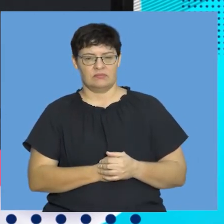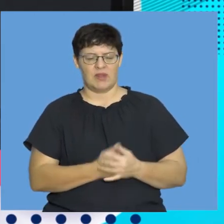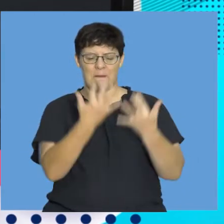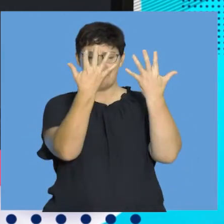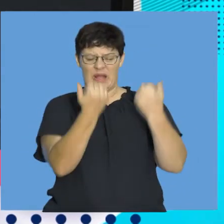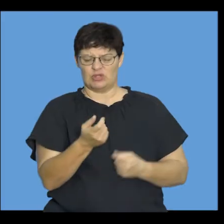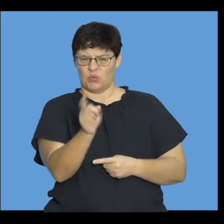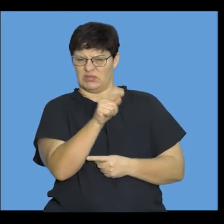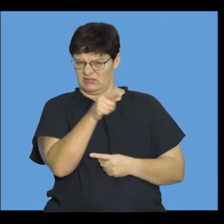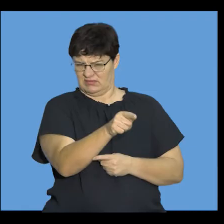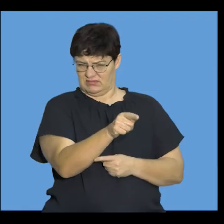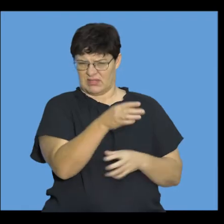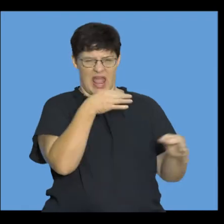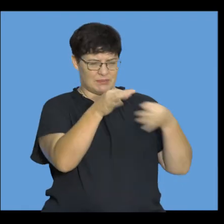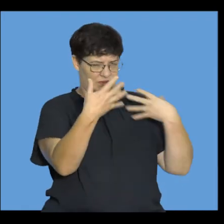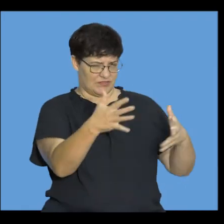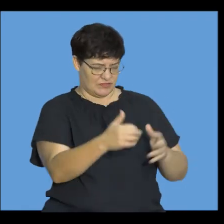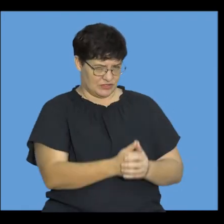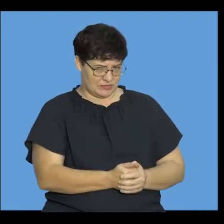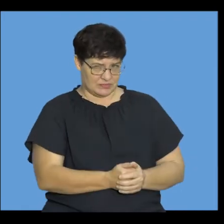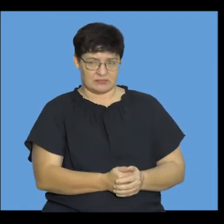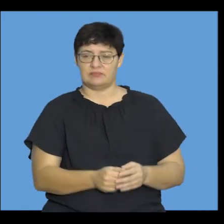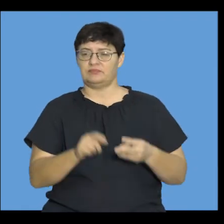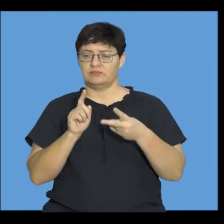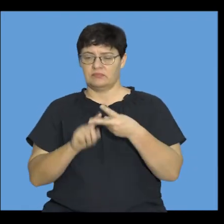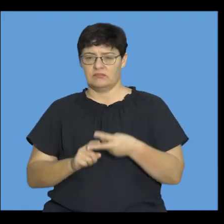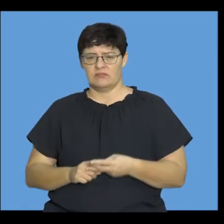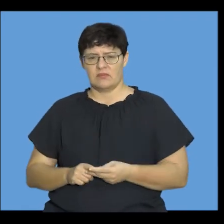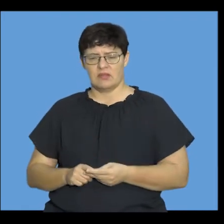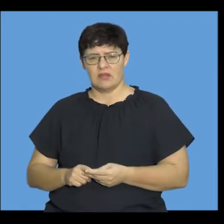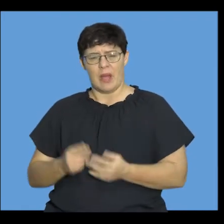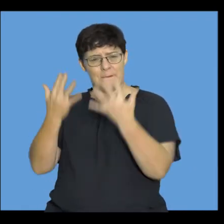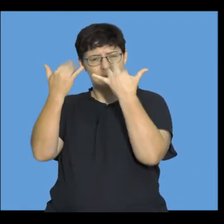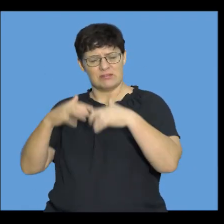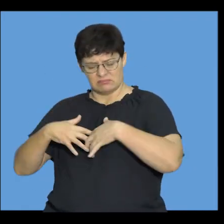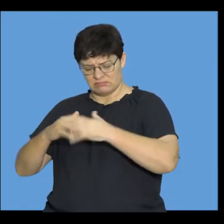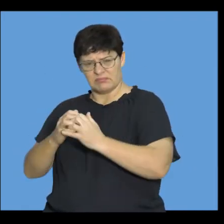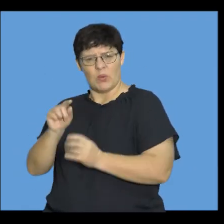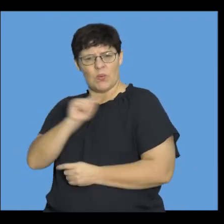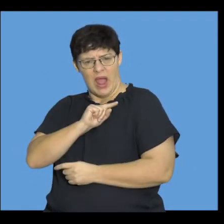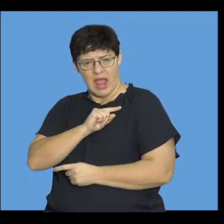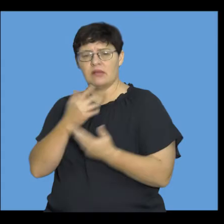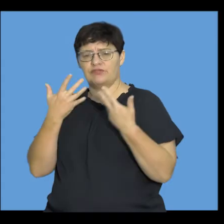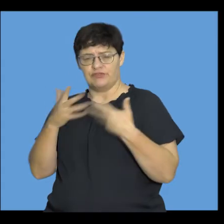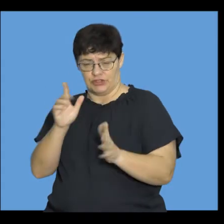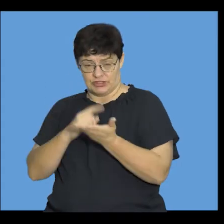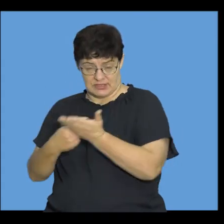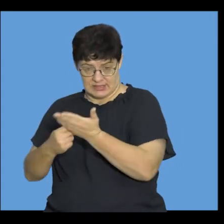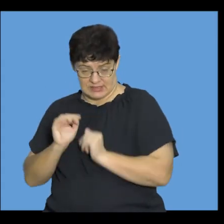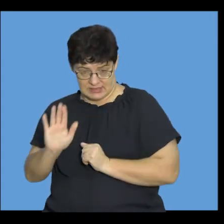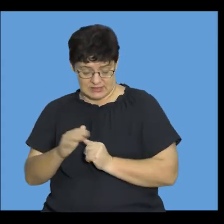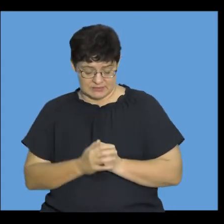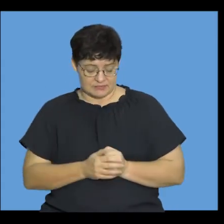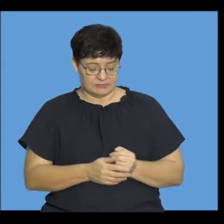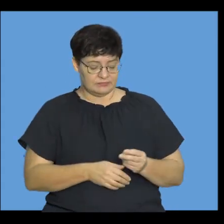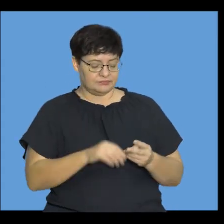we spoke about what is a budget. We've spoken about why it is important to